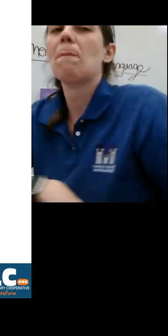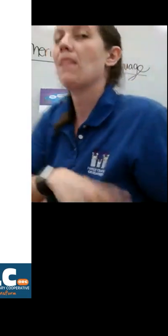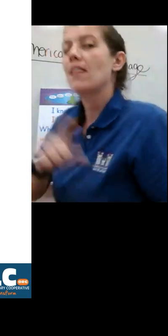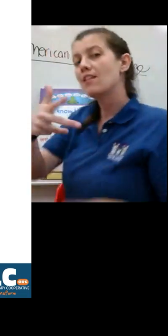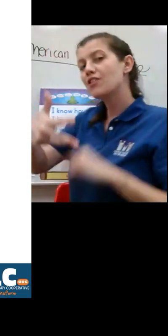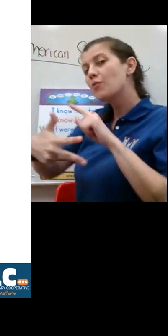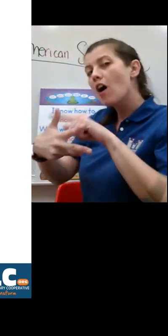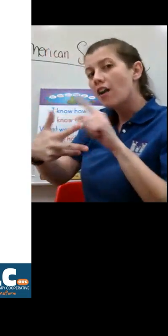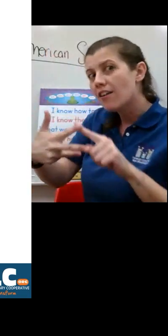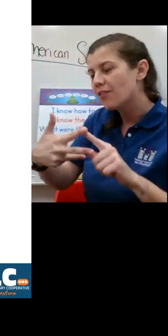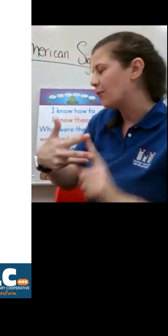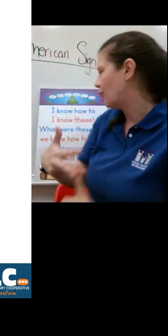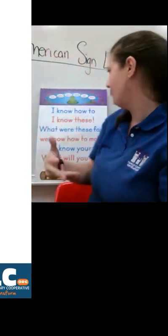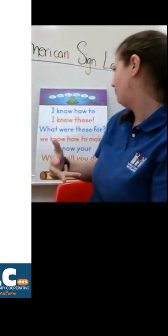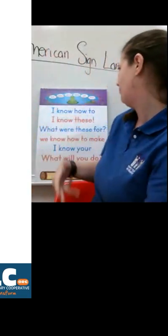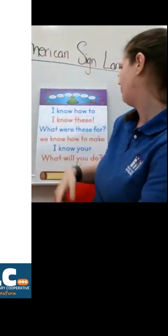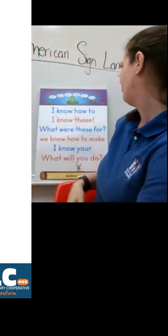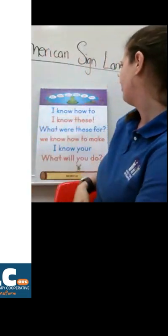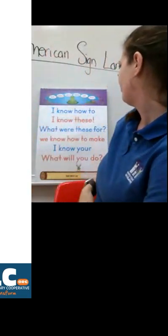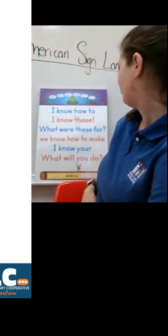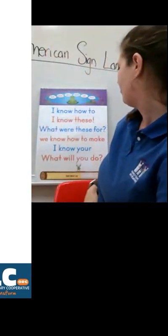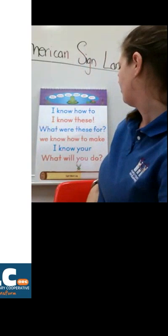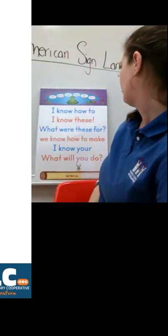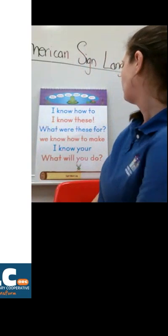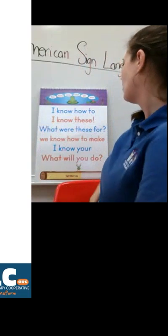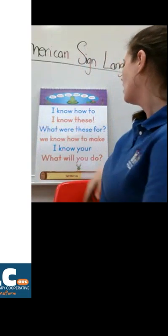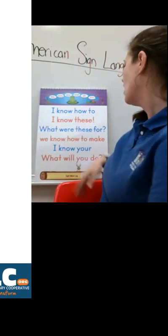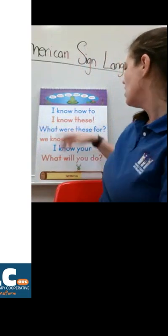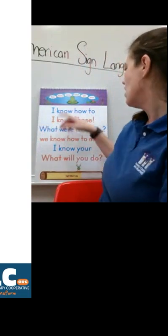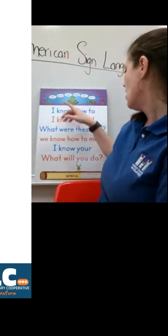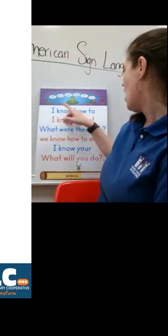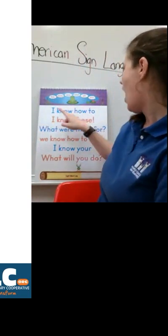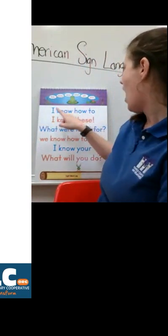Good. Let's do another one.